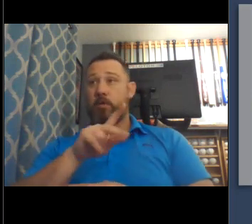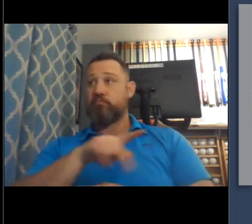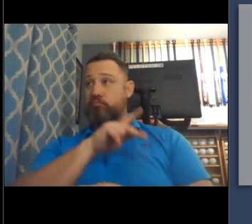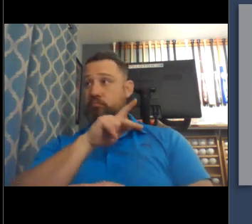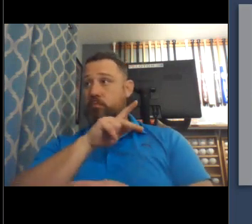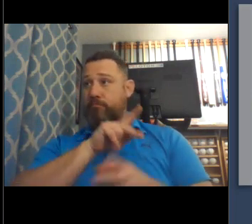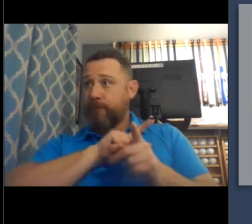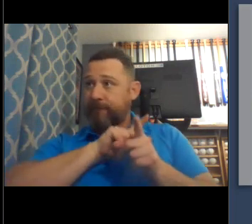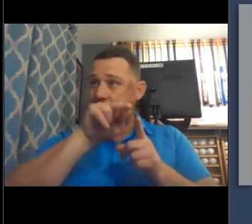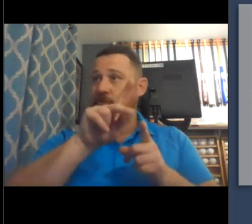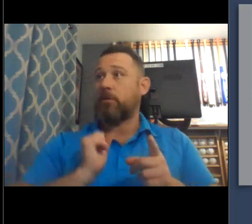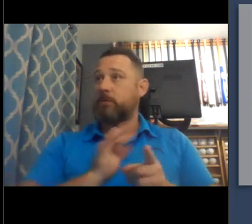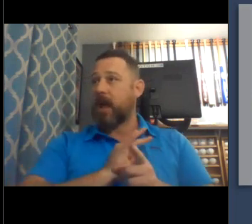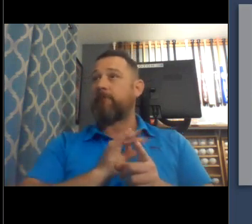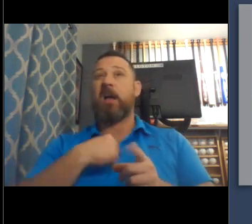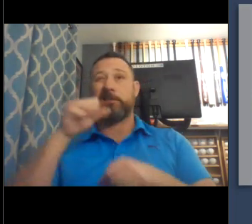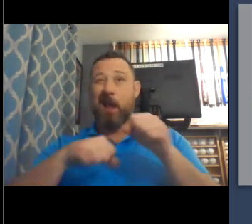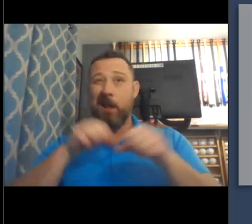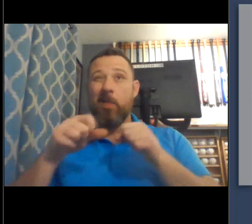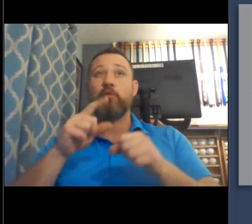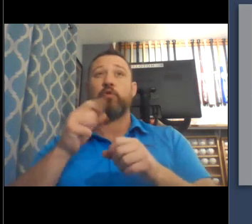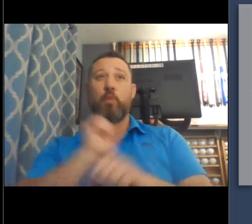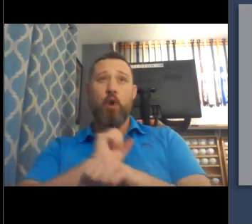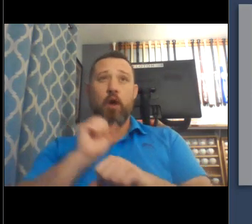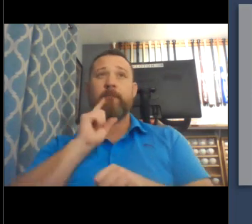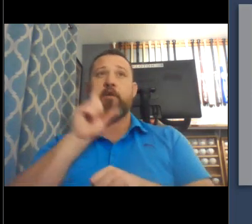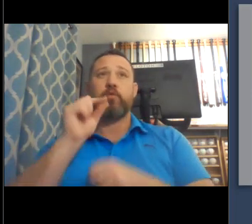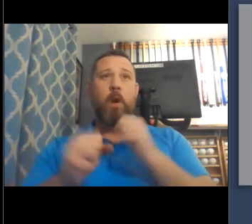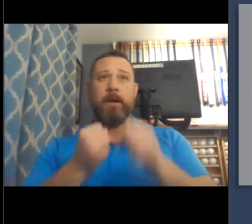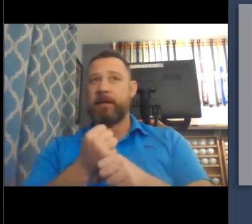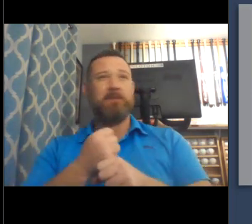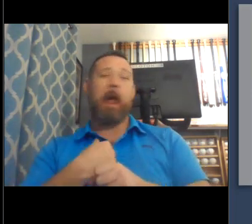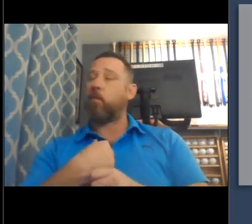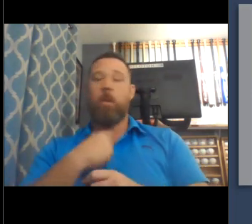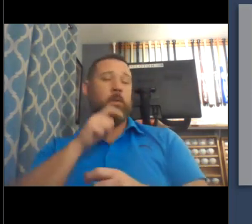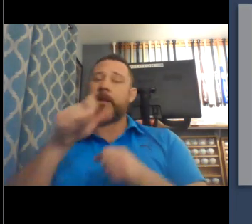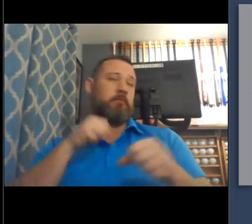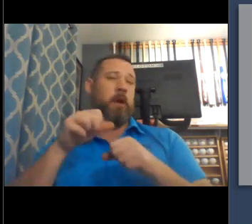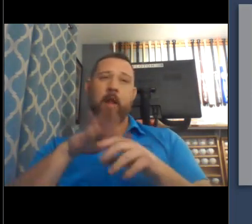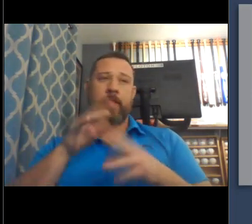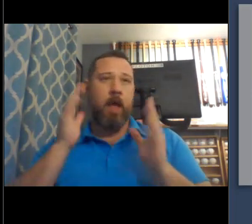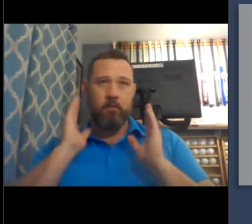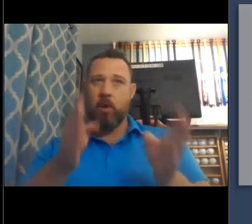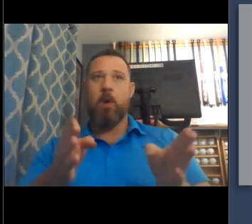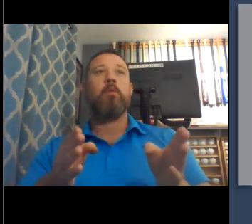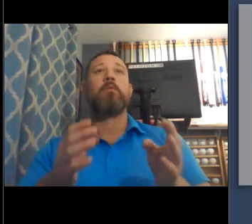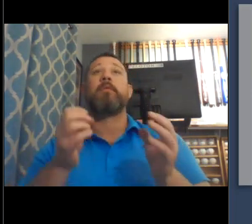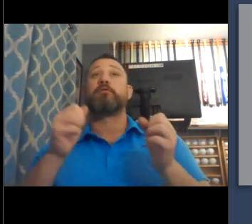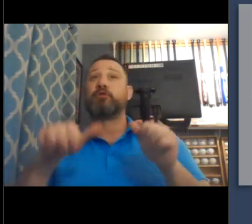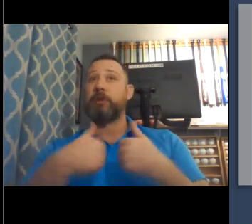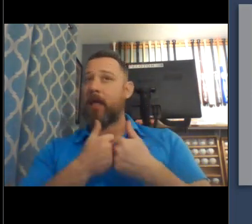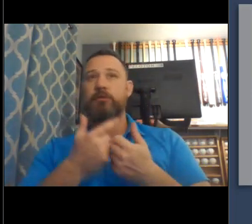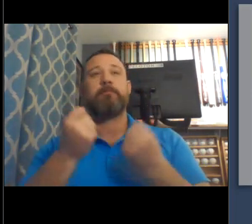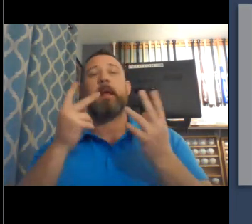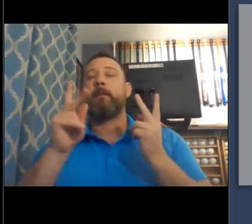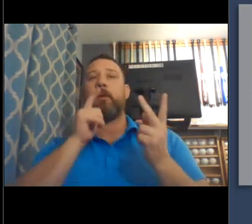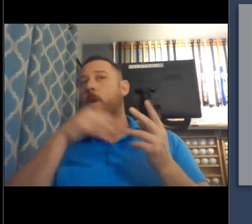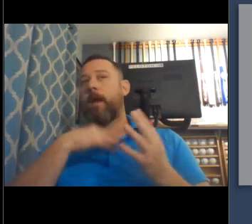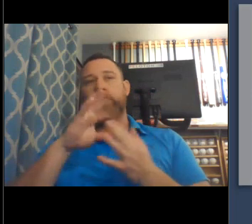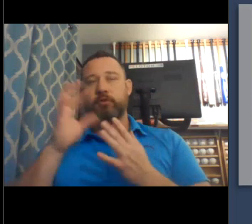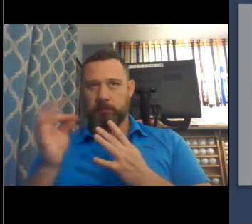I've cycled to work for 20 years. I won't even go on that stretch of road. The challenge is a lot of people have no choice, and